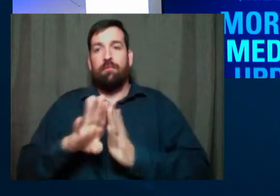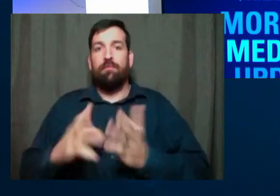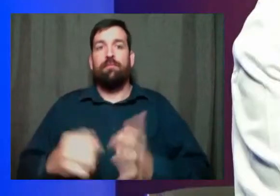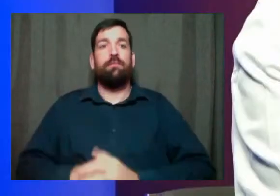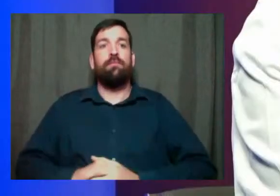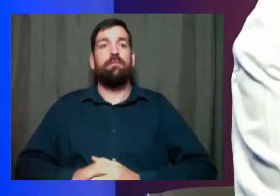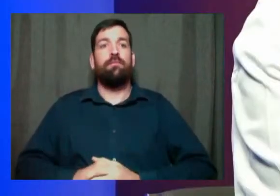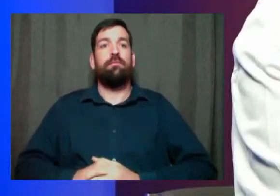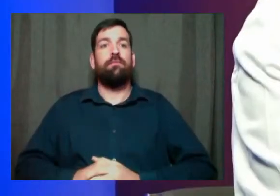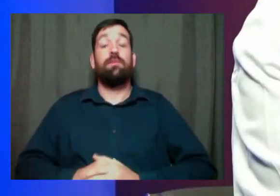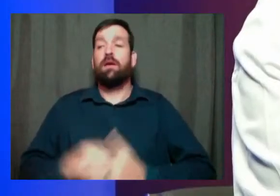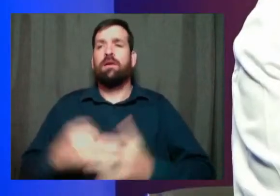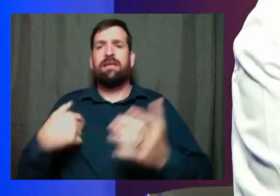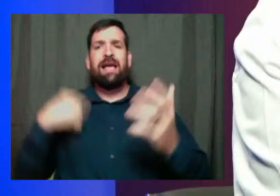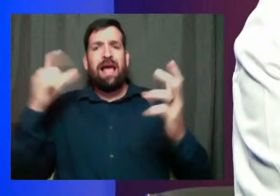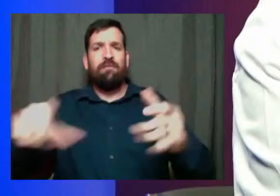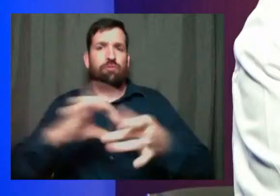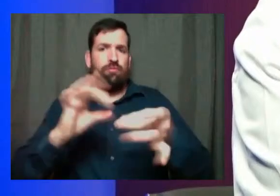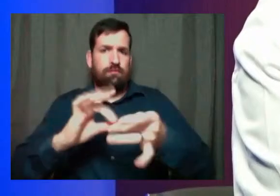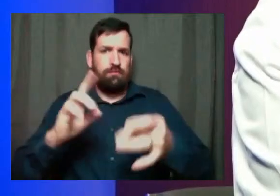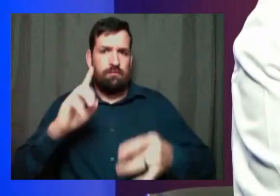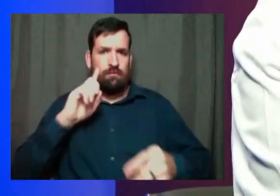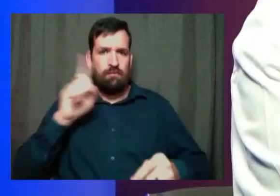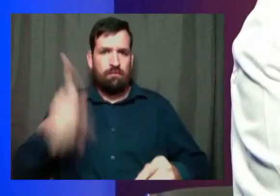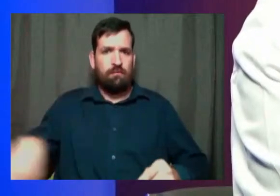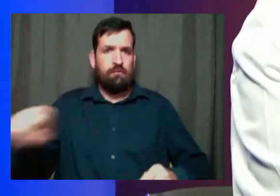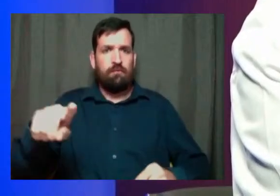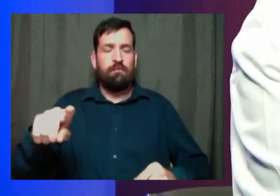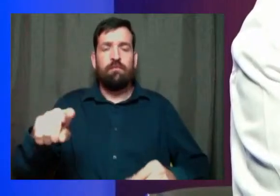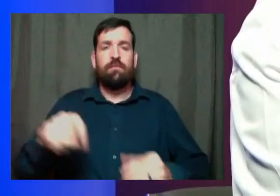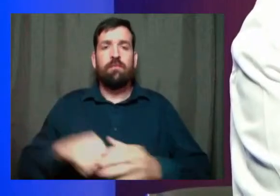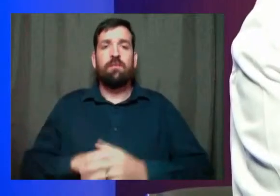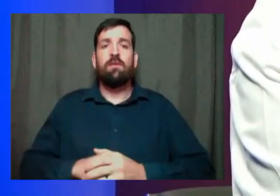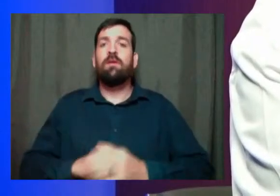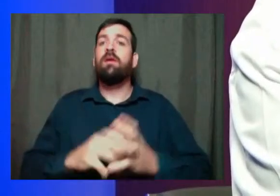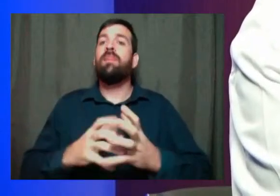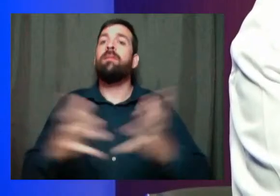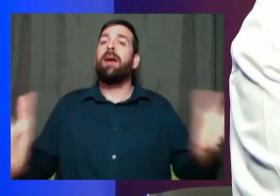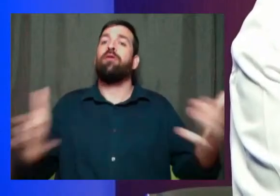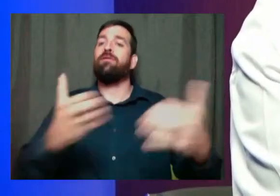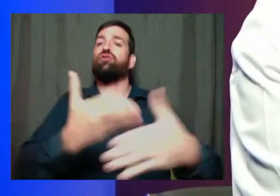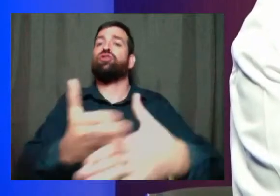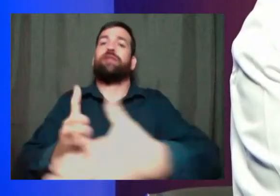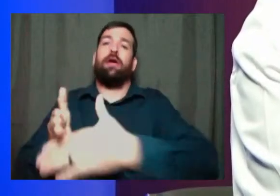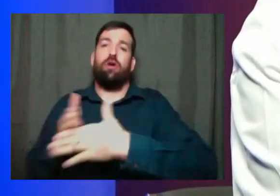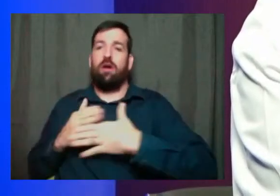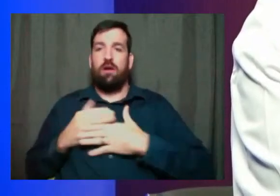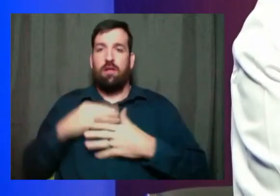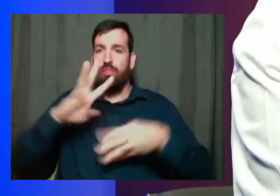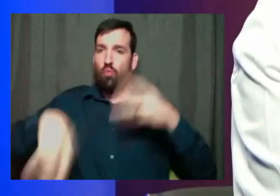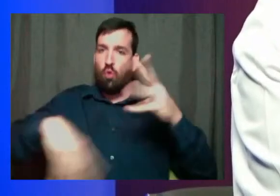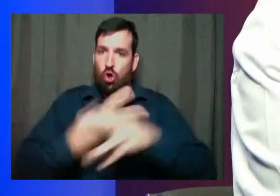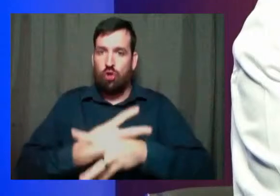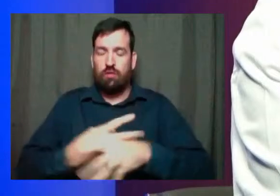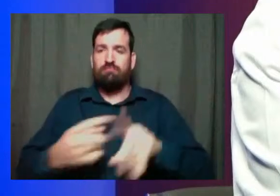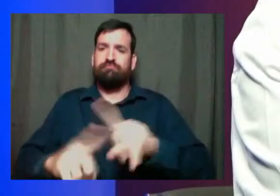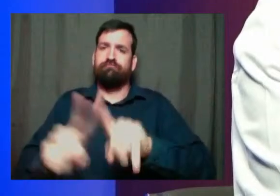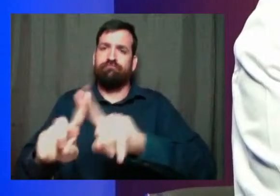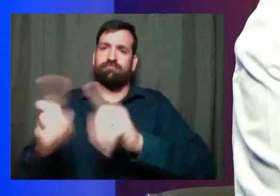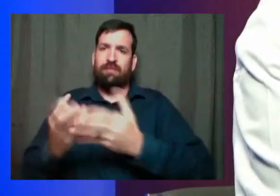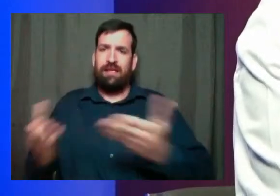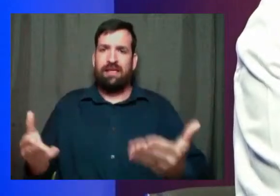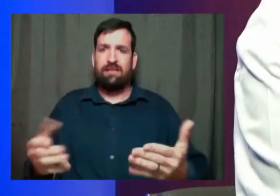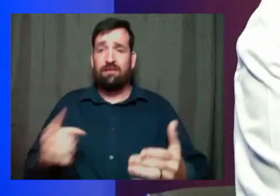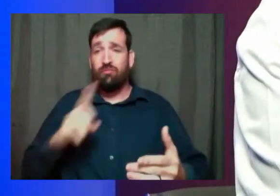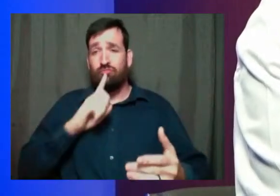have to say this out loud for a minute. The amount of sharing going on across the world about these different things is really